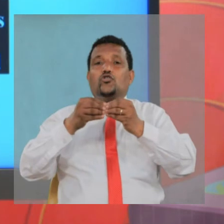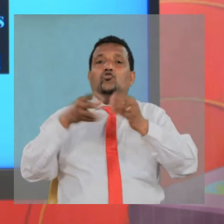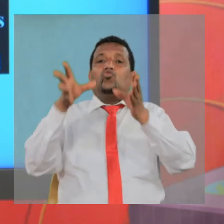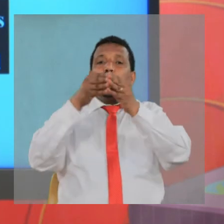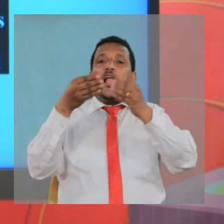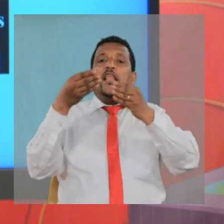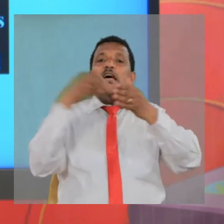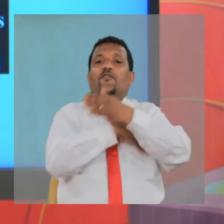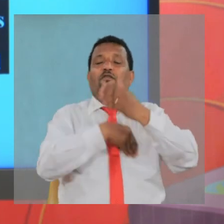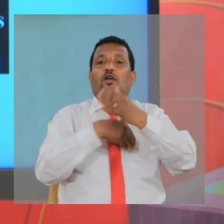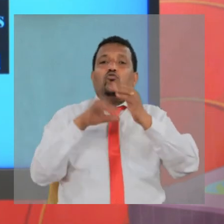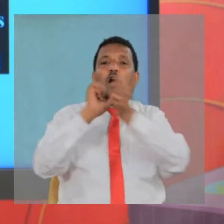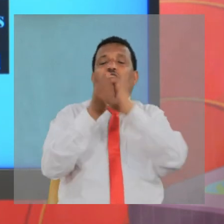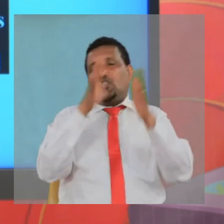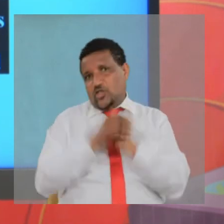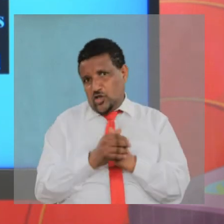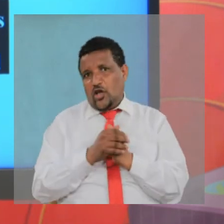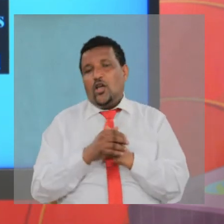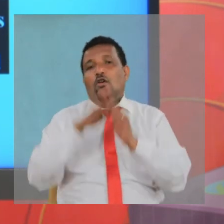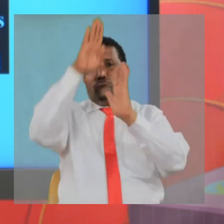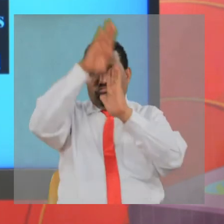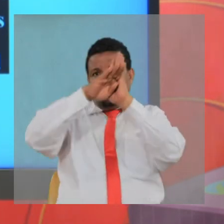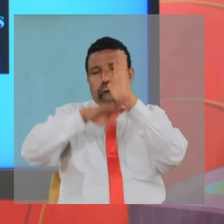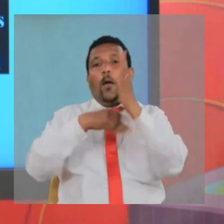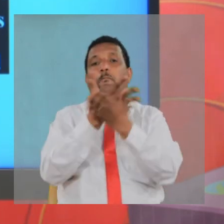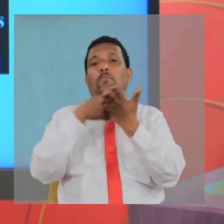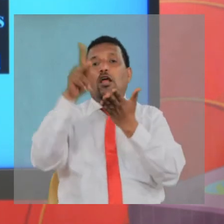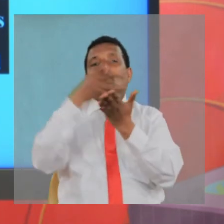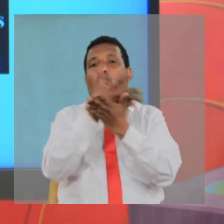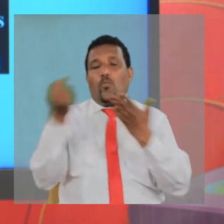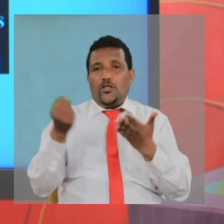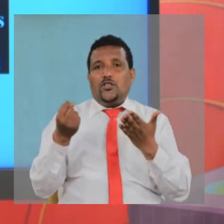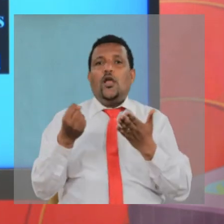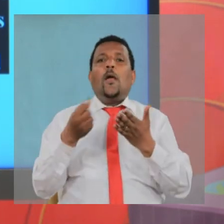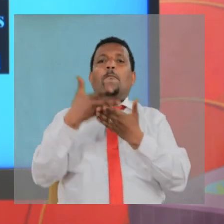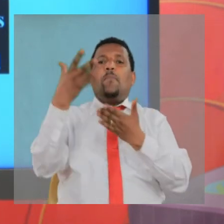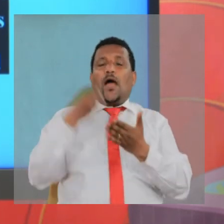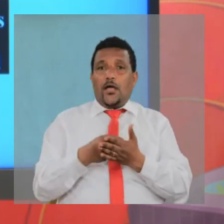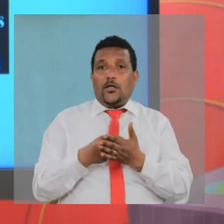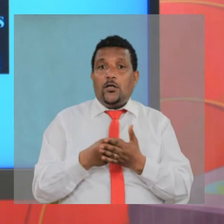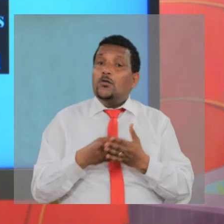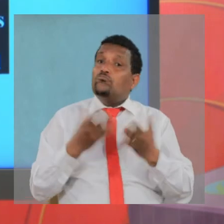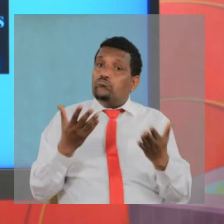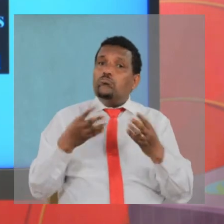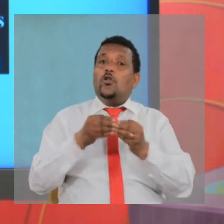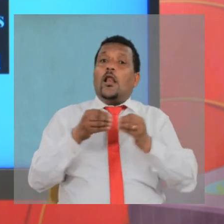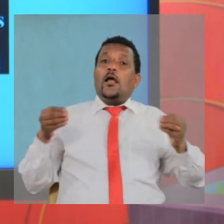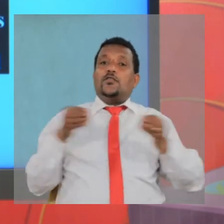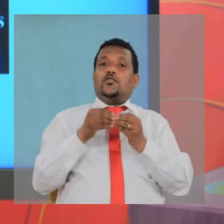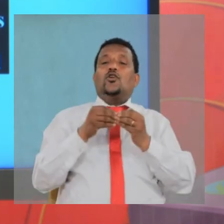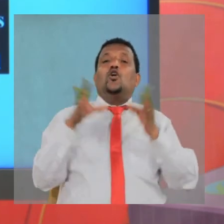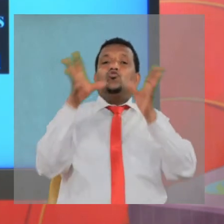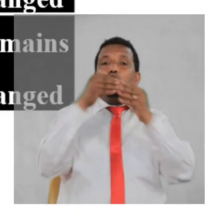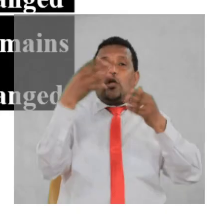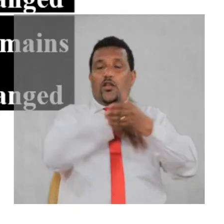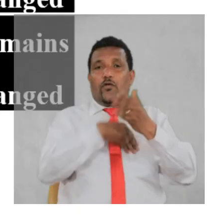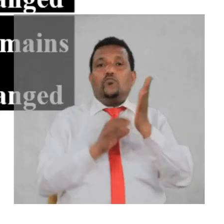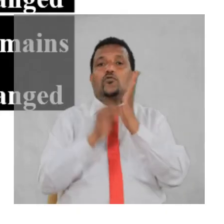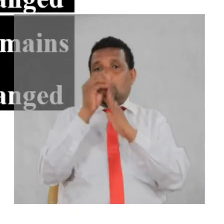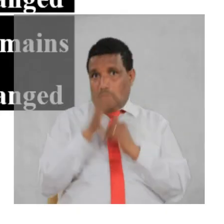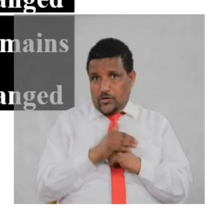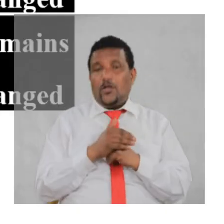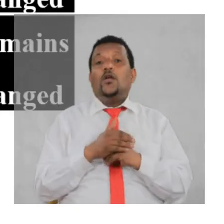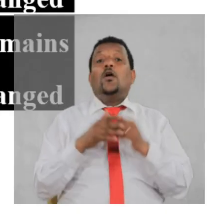With a fall in the price of a commodity, if the buyer is elastic, total revenue will increase. If the buyer is inelastic, total revenue